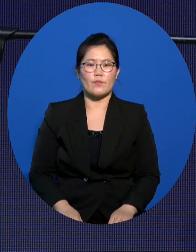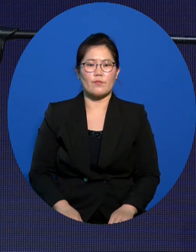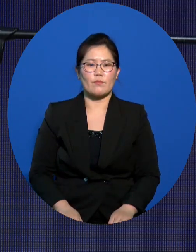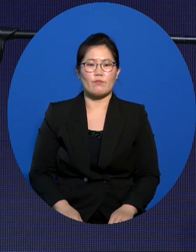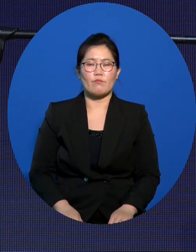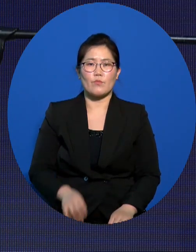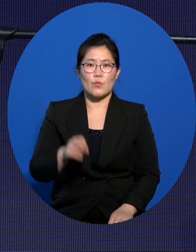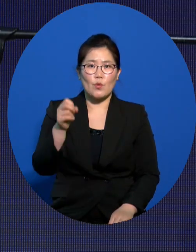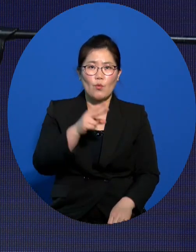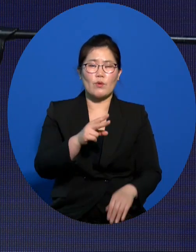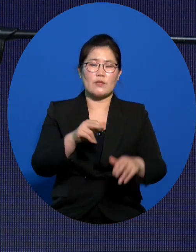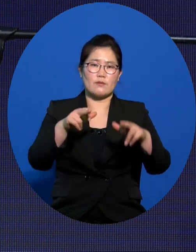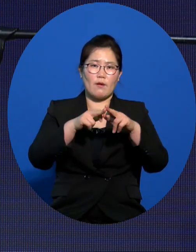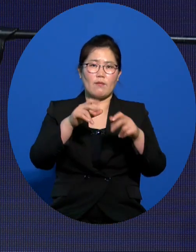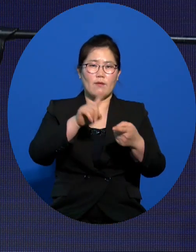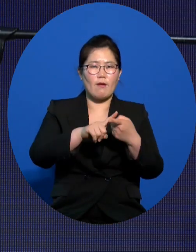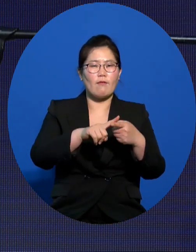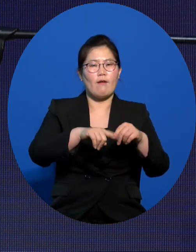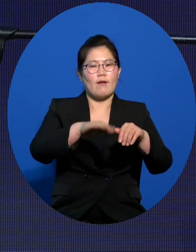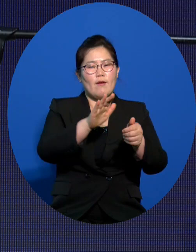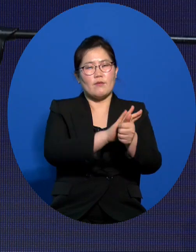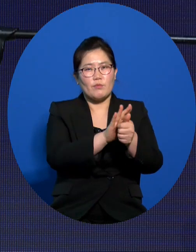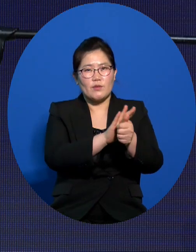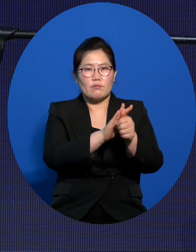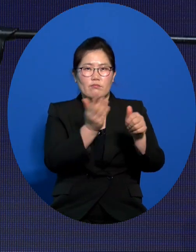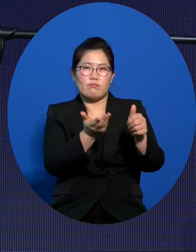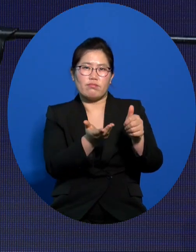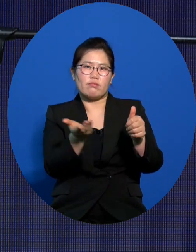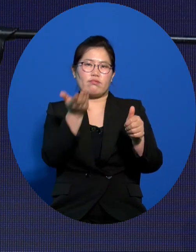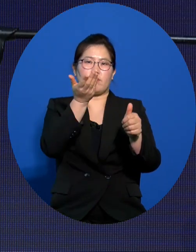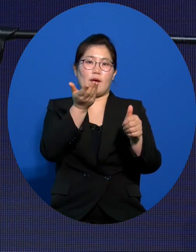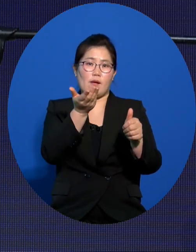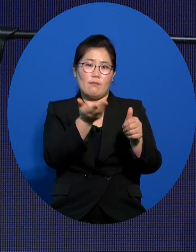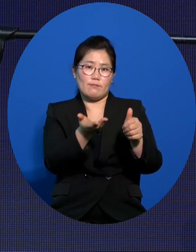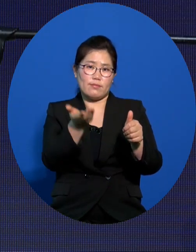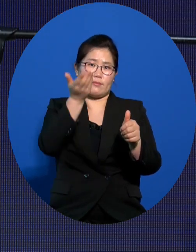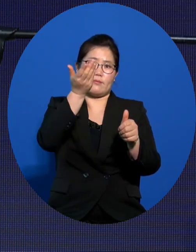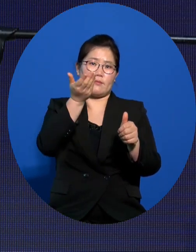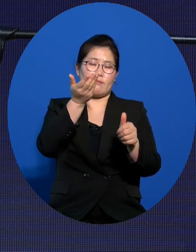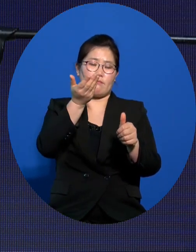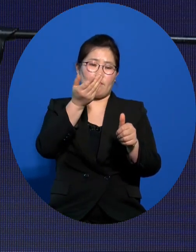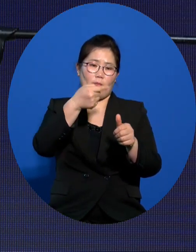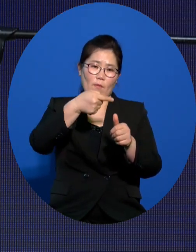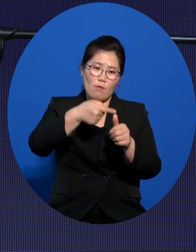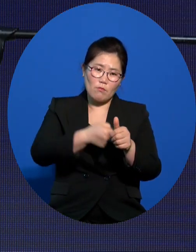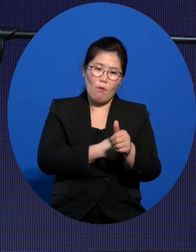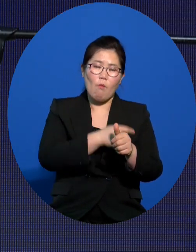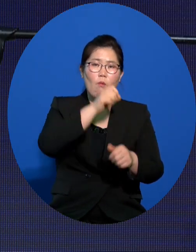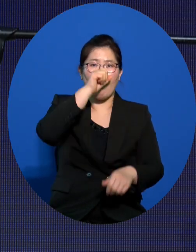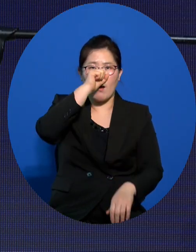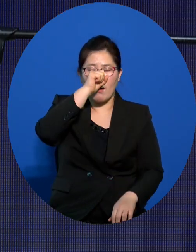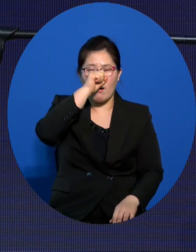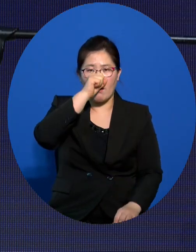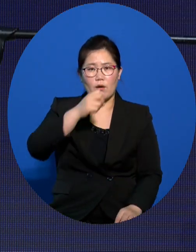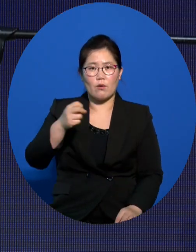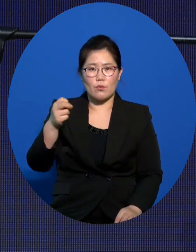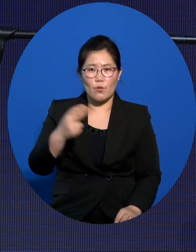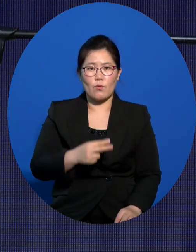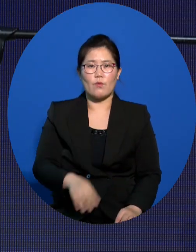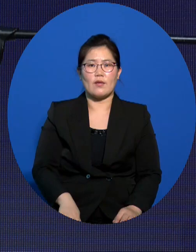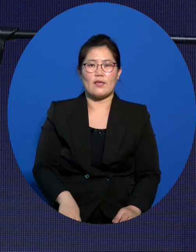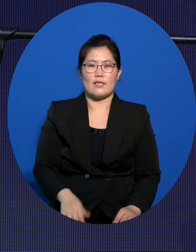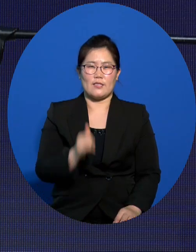types of disabilities, or the different persons with disabilities in accordance to their types of